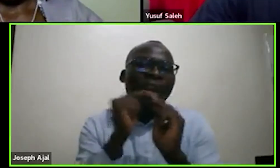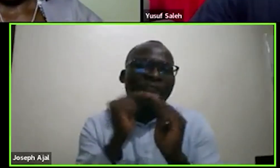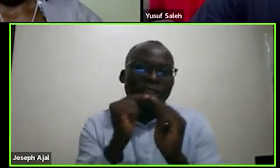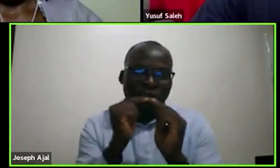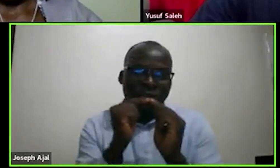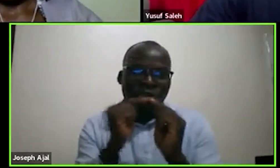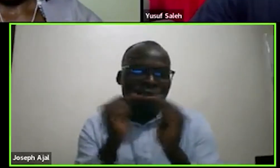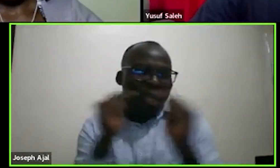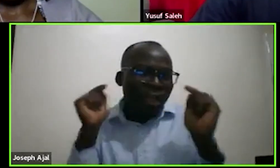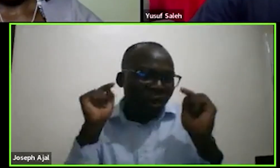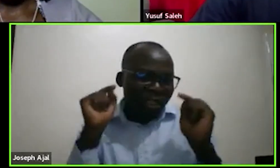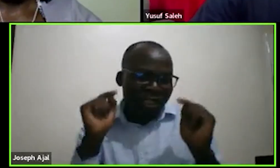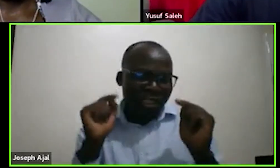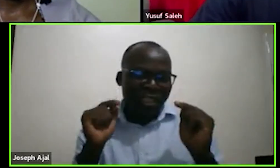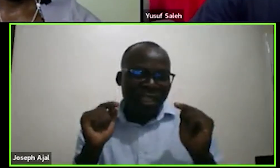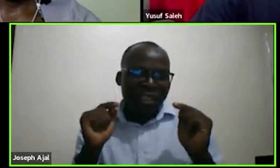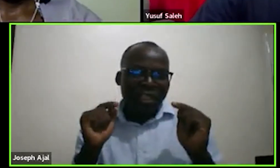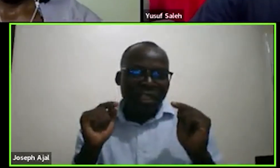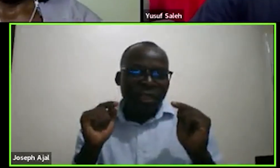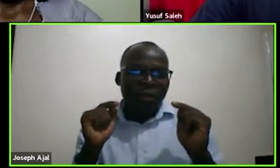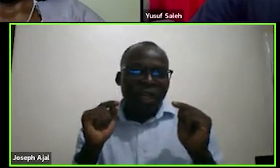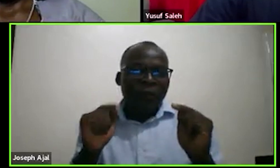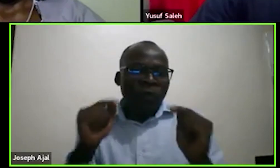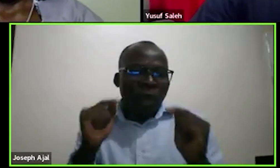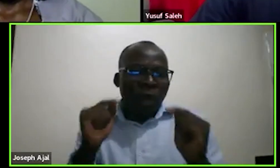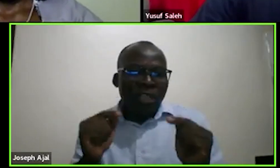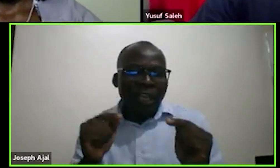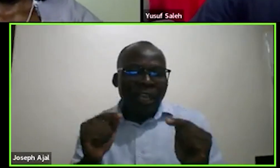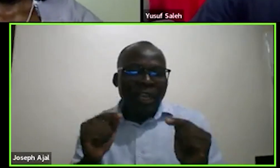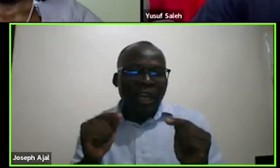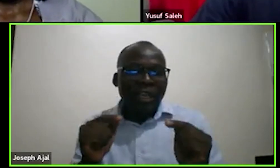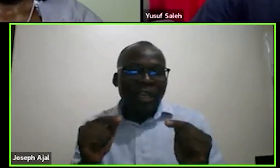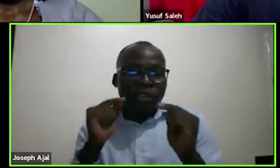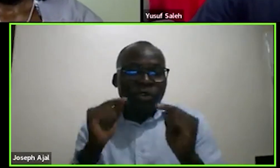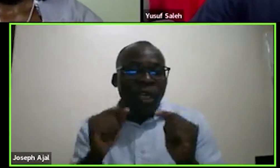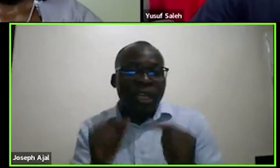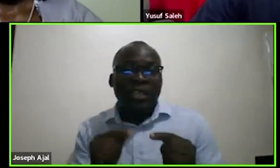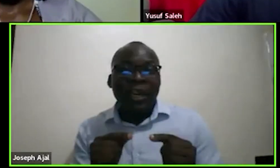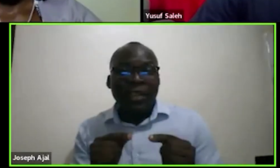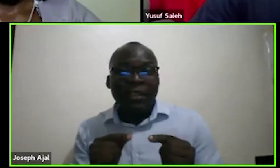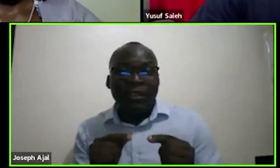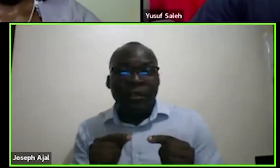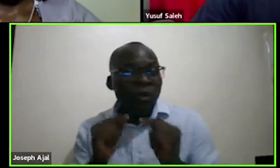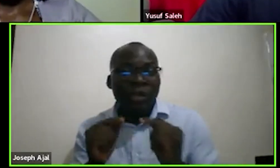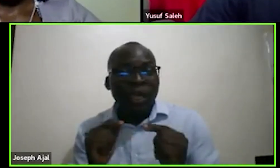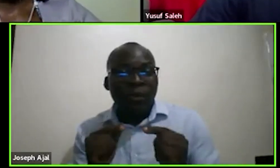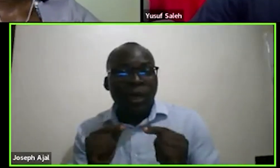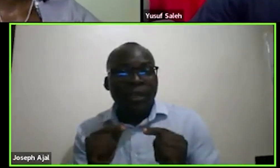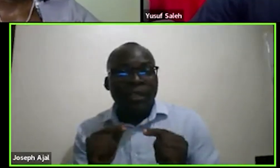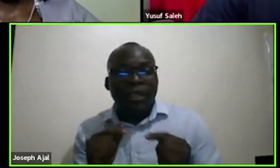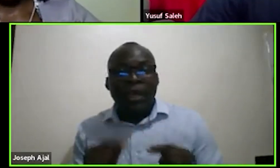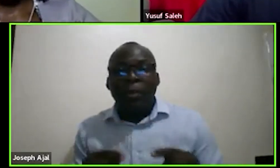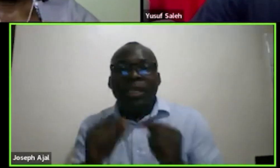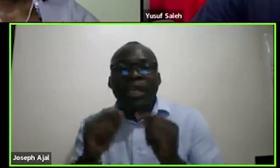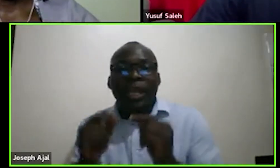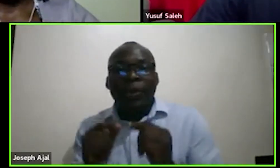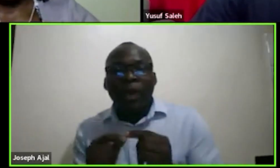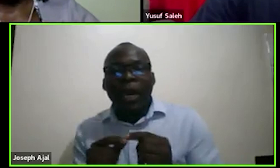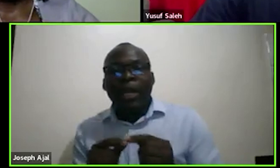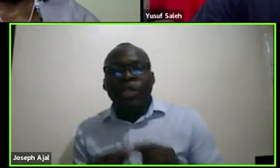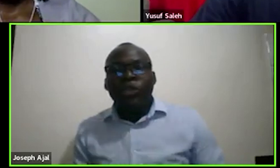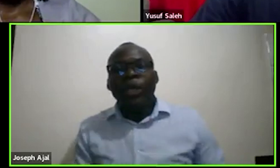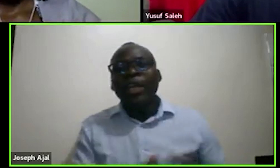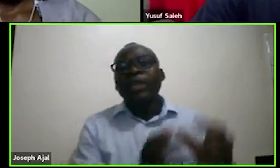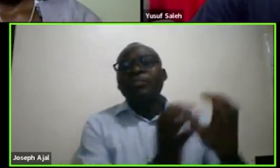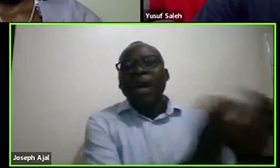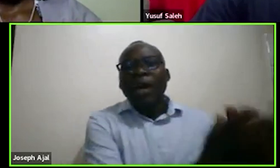the connection, draw the dots. If it quacks like a duck, it surely is a duck or looks like one. But here you